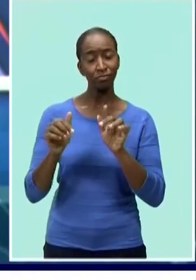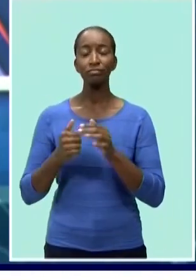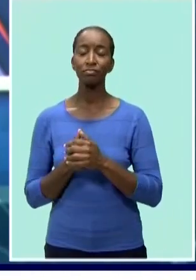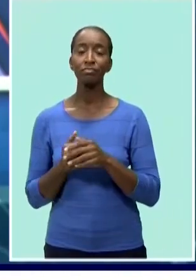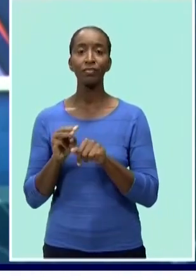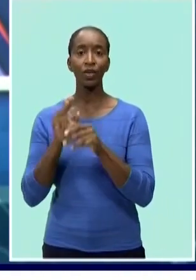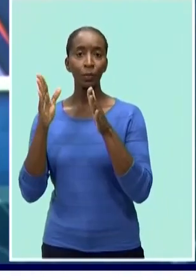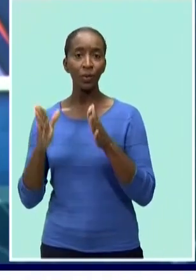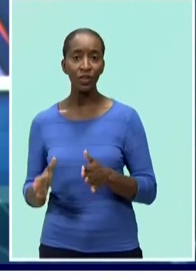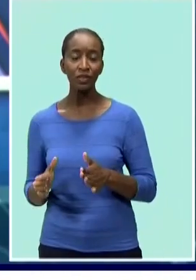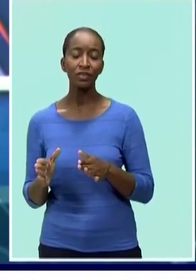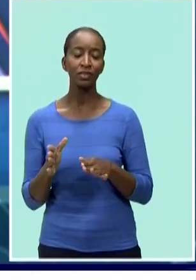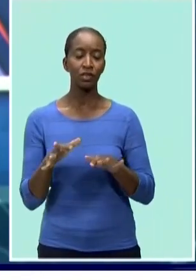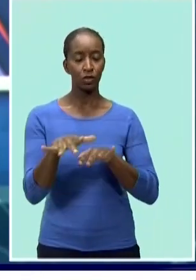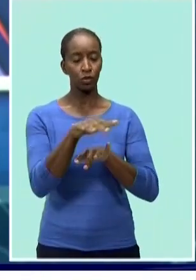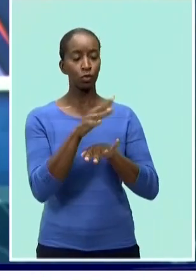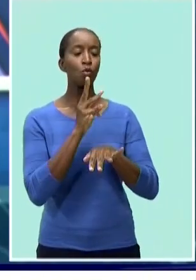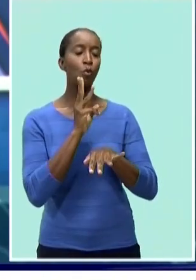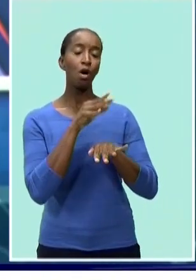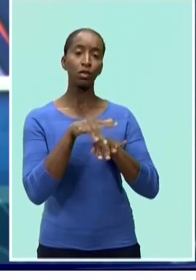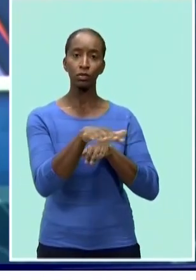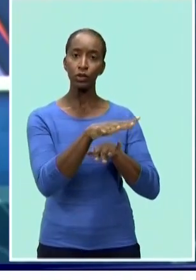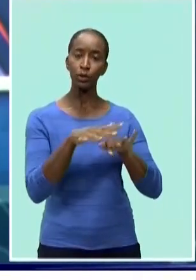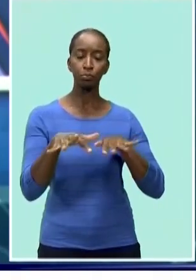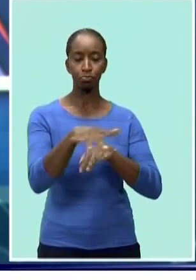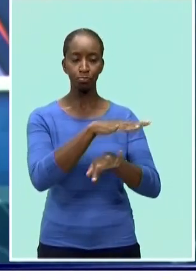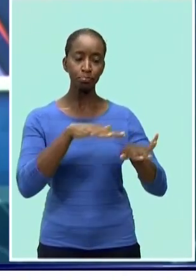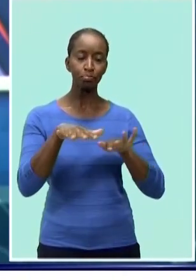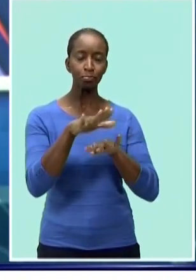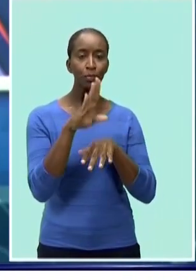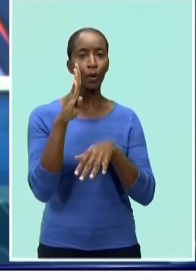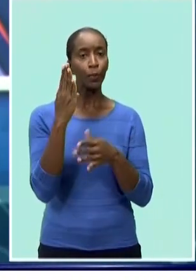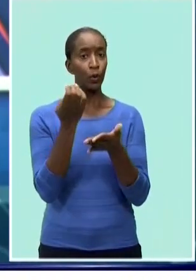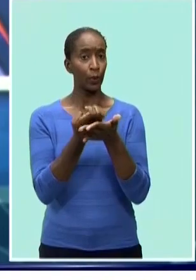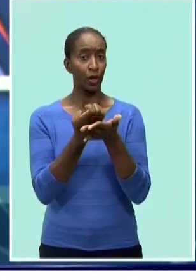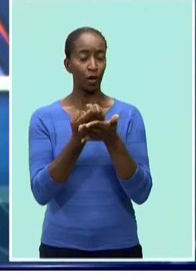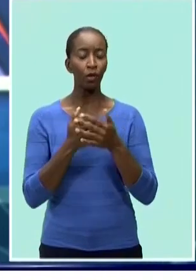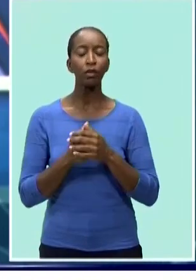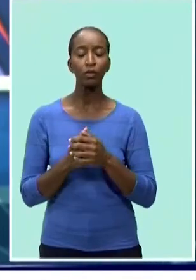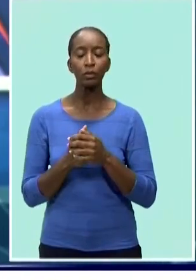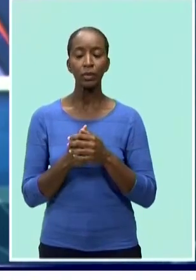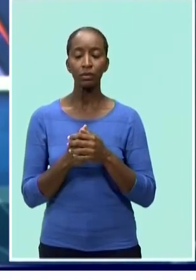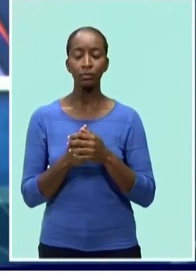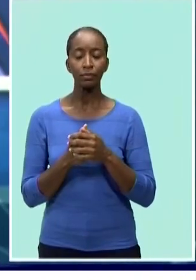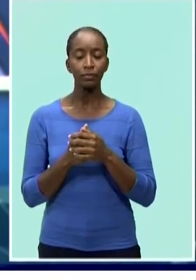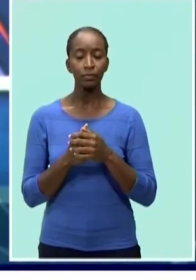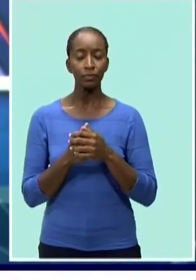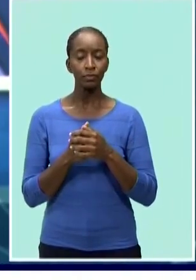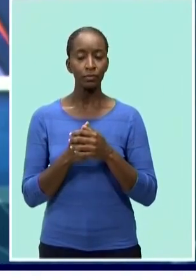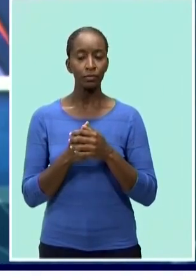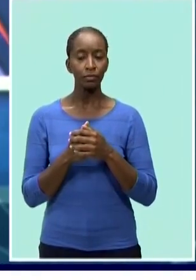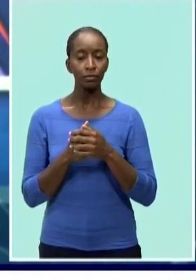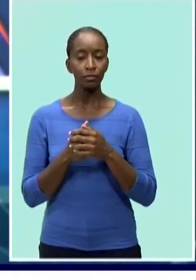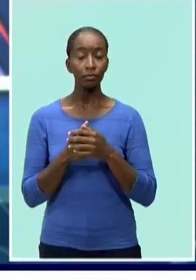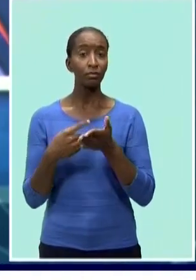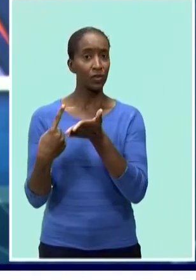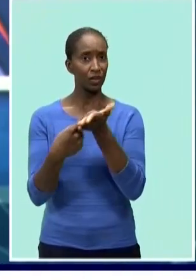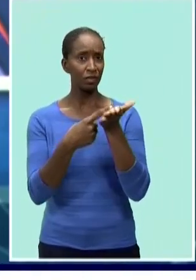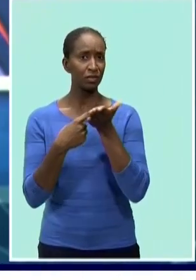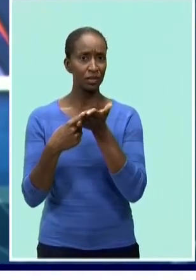Humphrey, responded to Mr. Fakuri's submissions. He addressed, among other things, the issue raised about fluorinated chemicals being added to